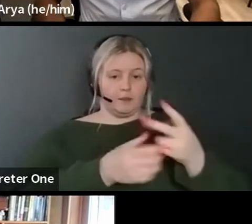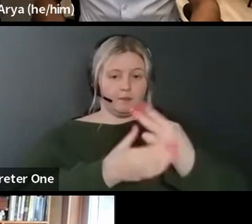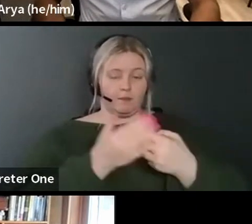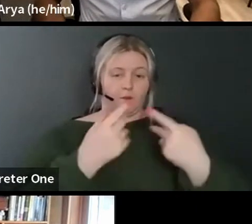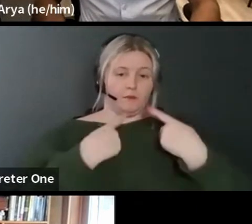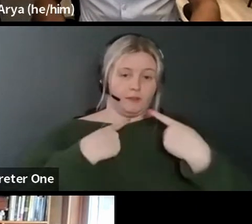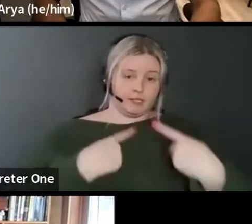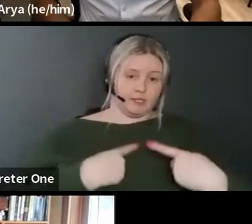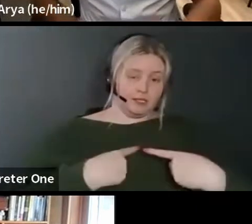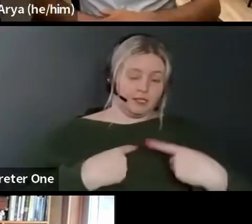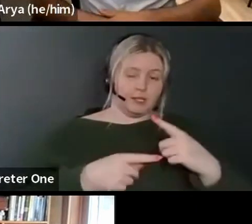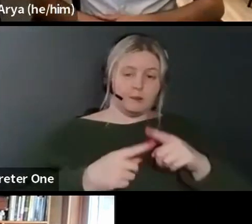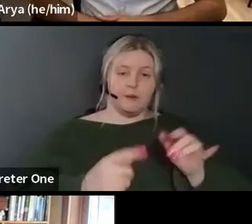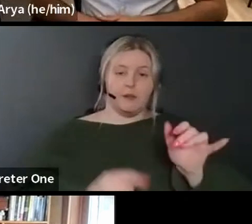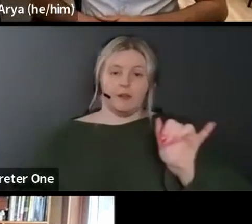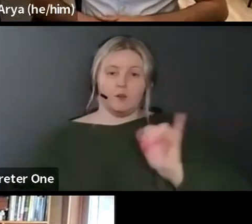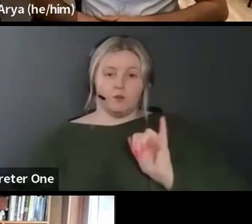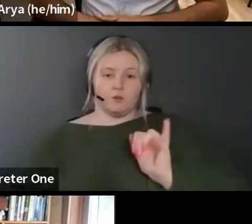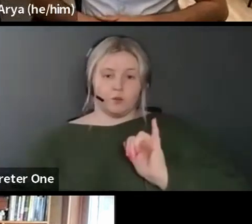physically, but as